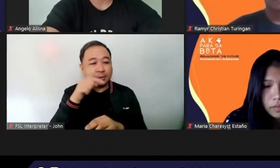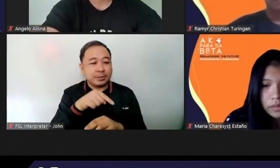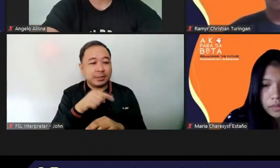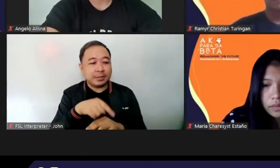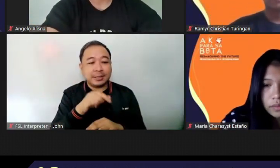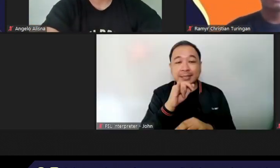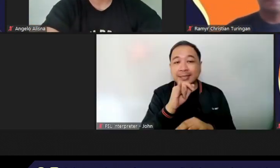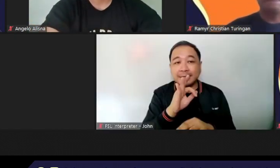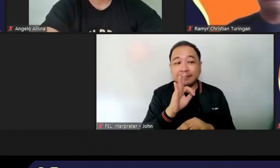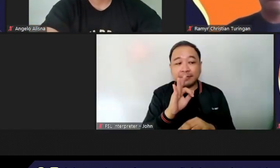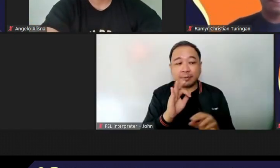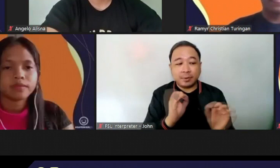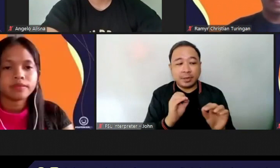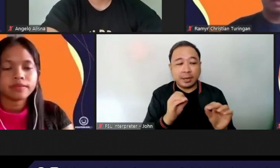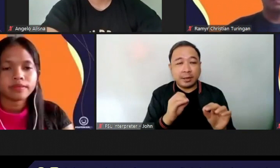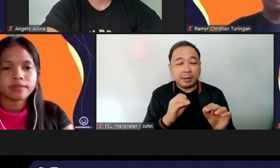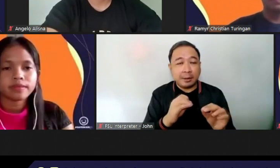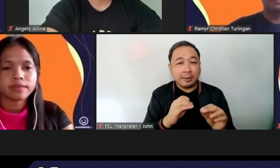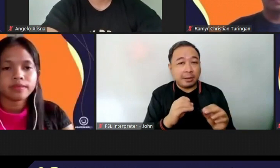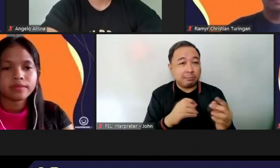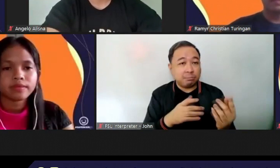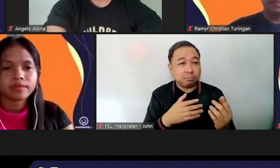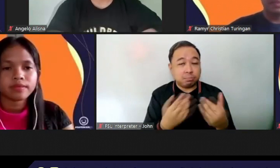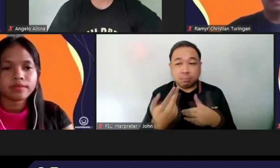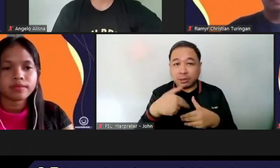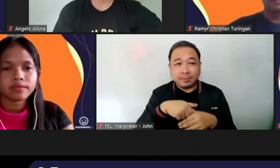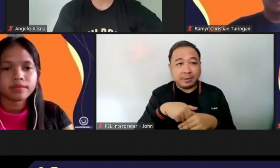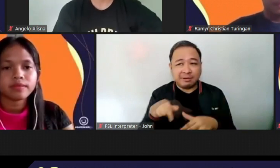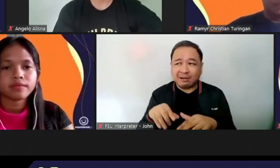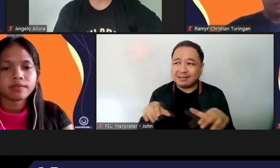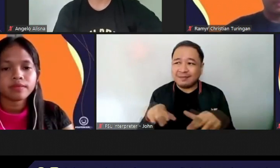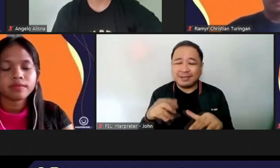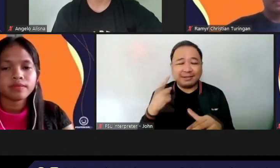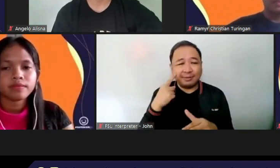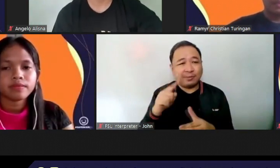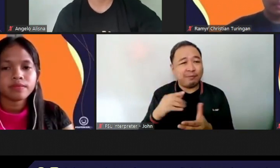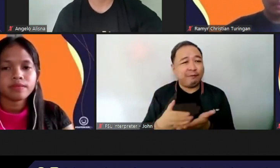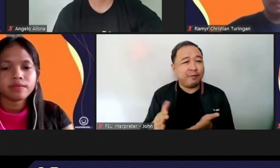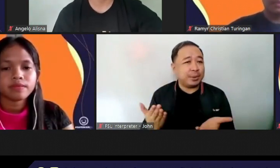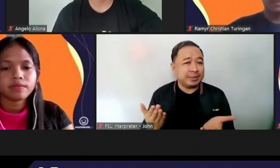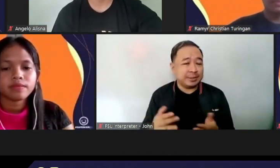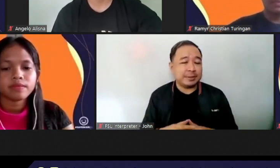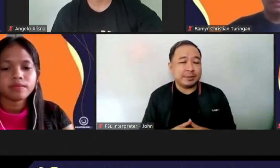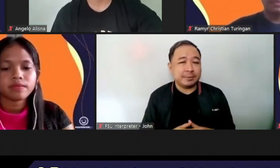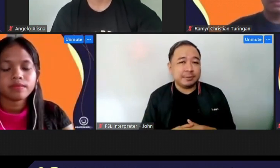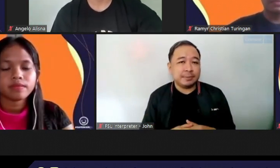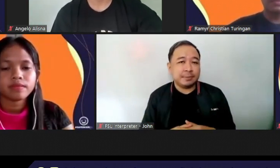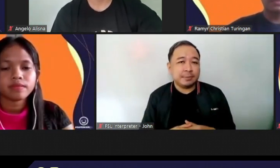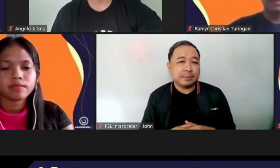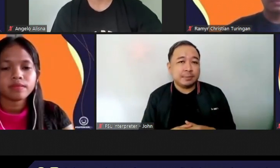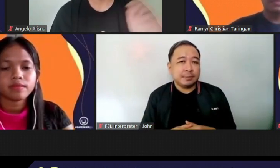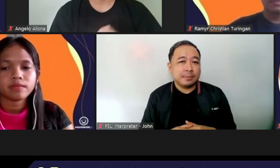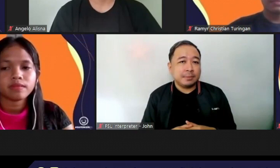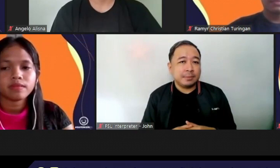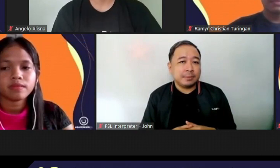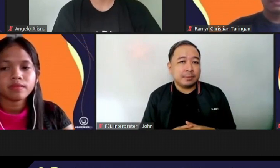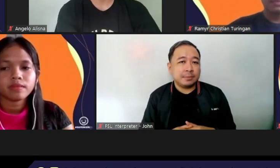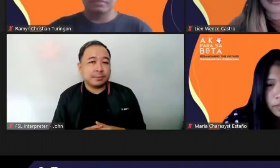yung participants, then what is the activity for, di ba? So make sure to let them know